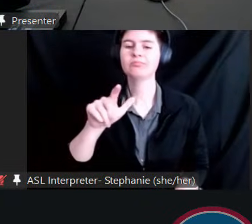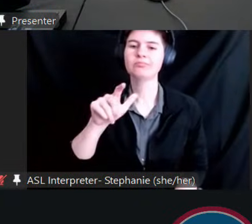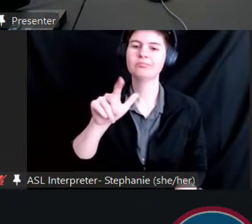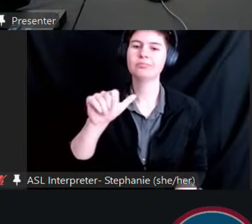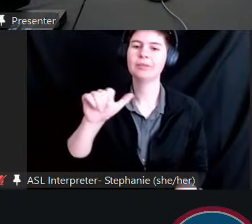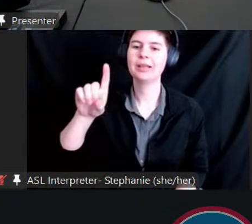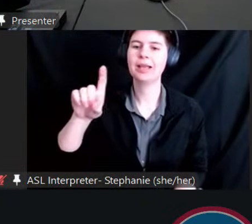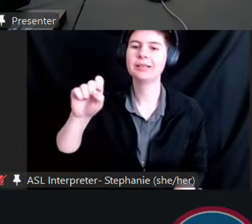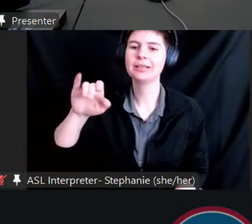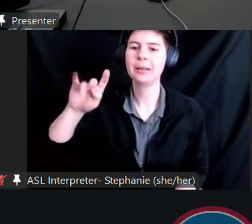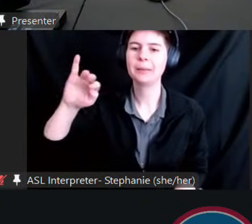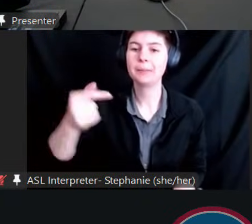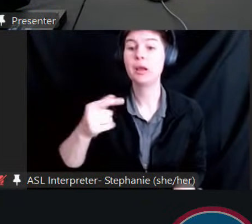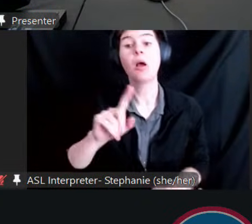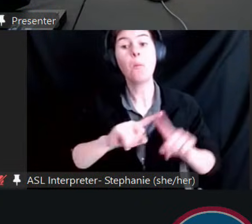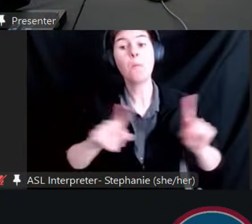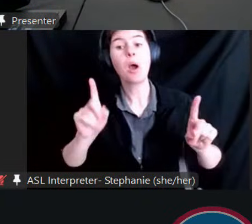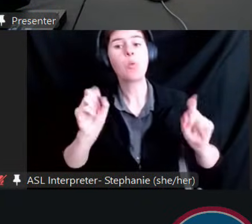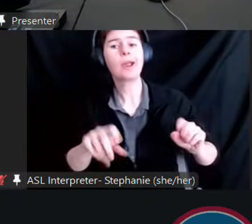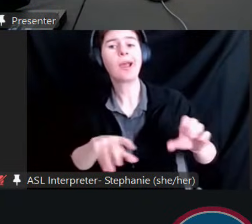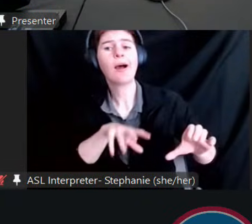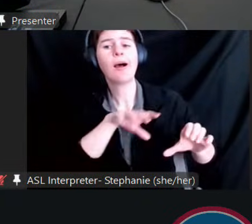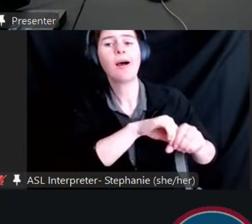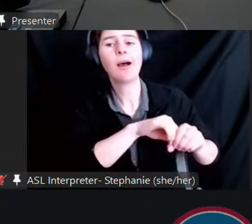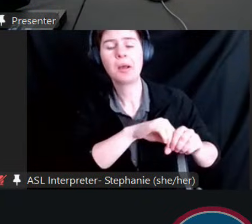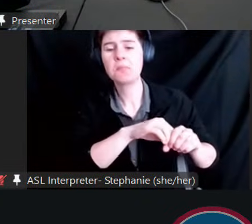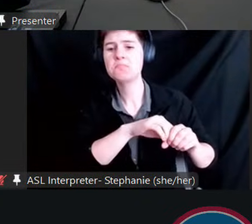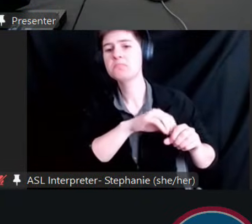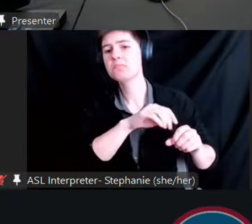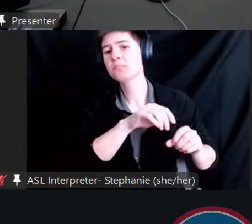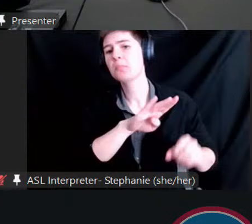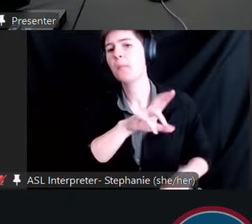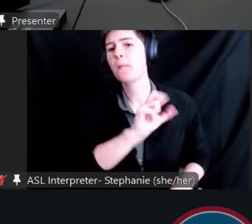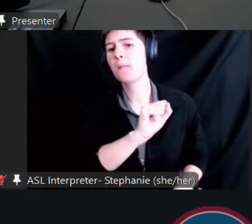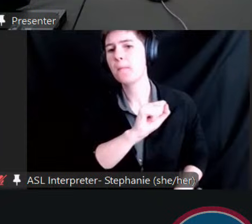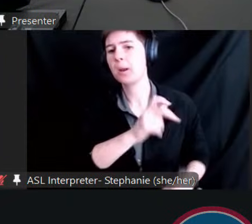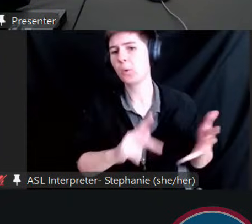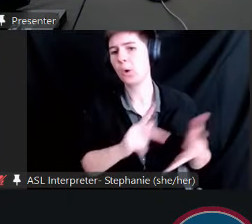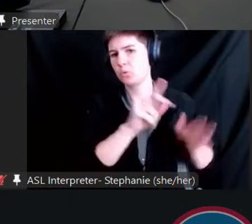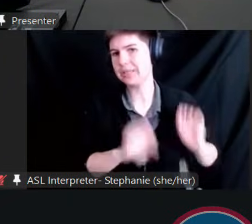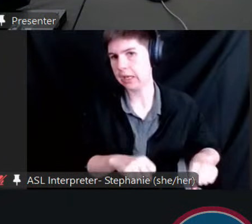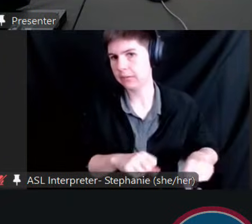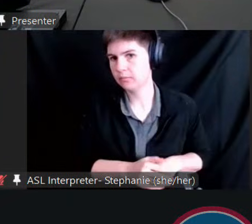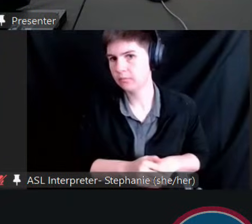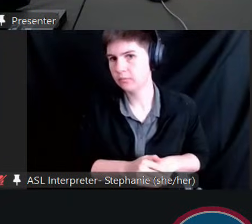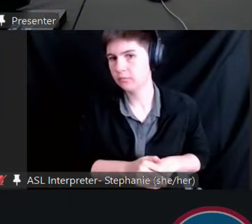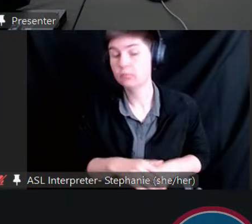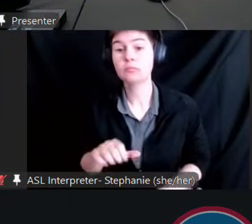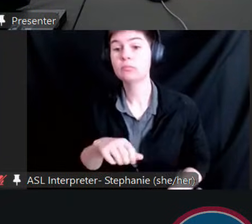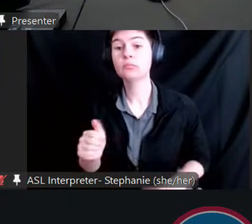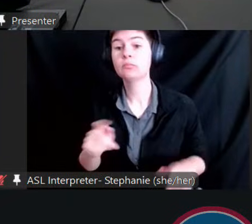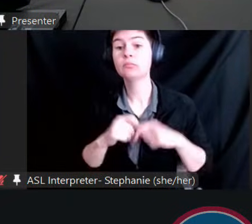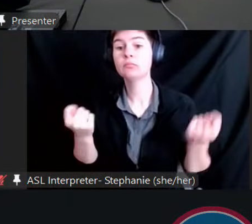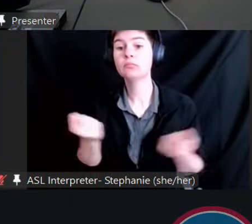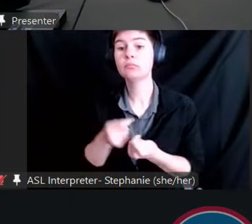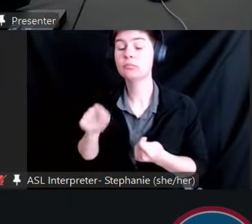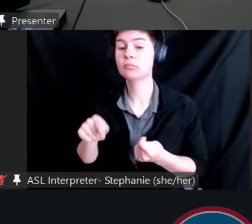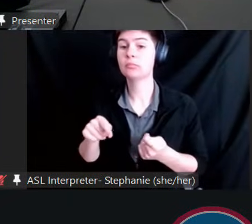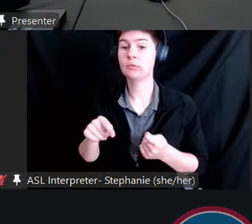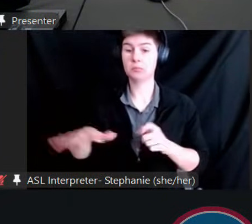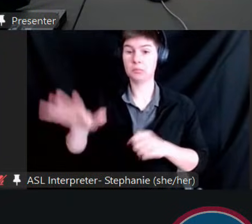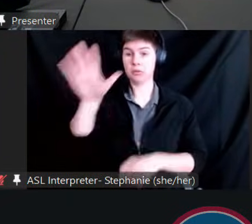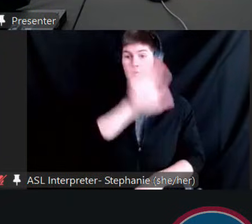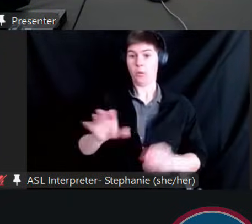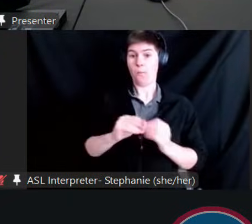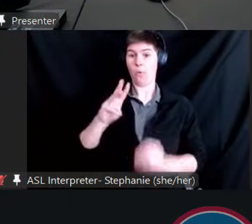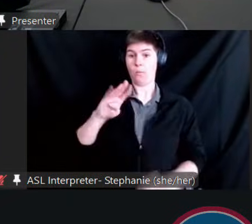bus priority. And then the arterial resurfacing, which covers the most mileage, even though the opportunity isn't as great because